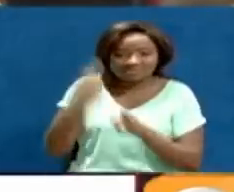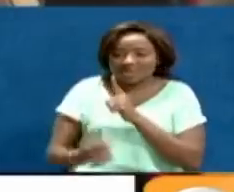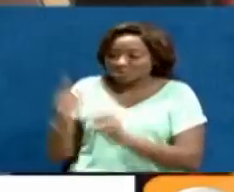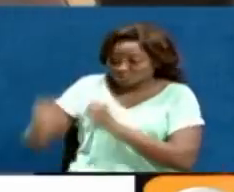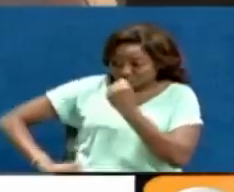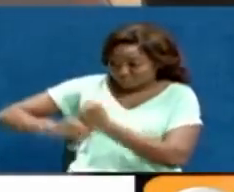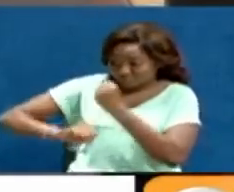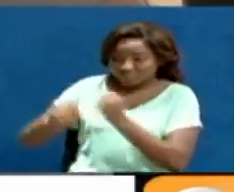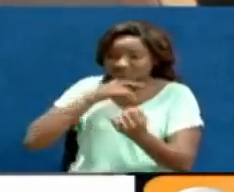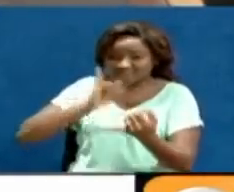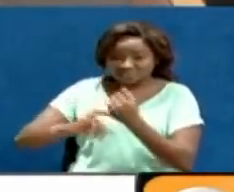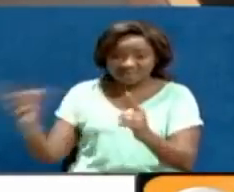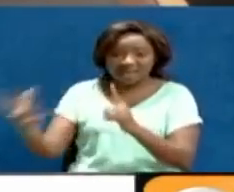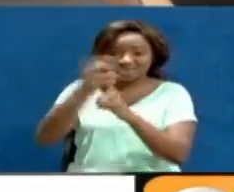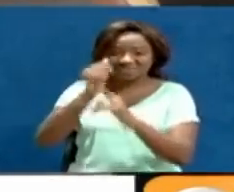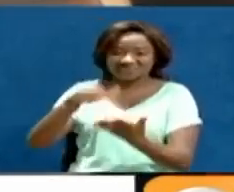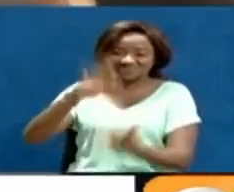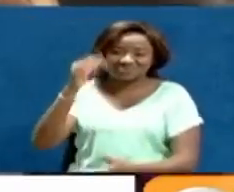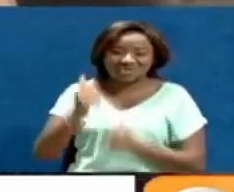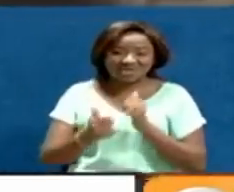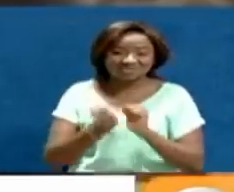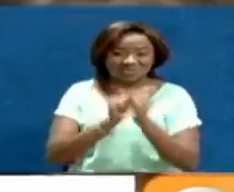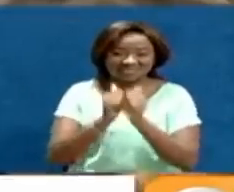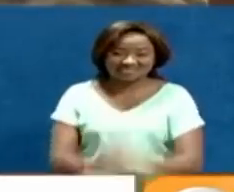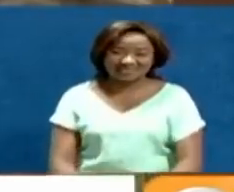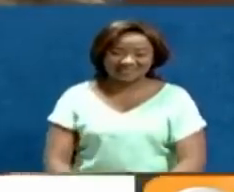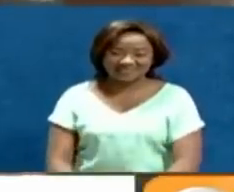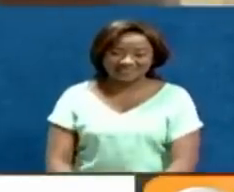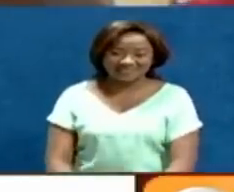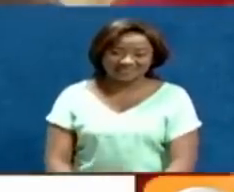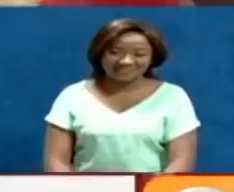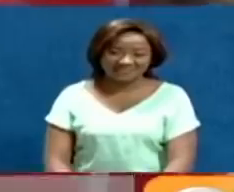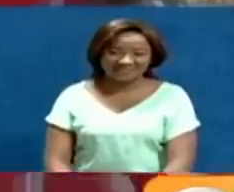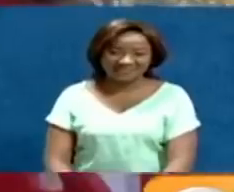achieve more in the world of athletics. Mike Okinyi for Citizen TV.